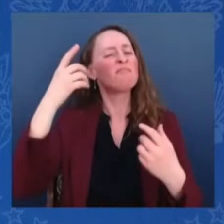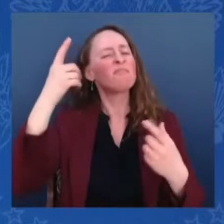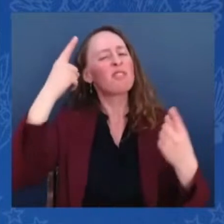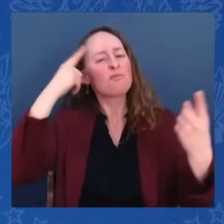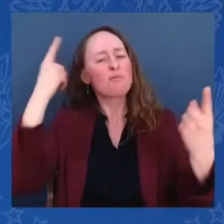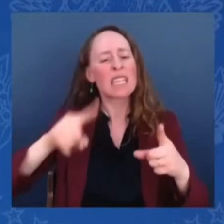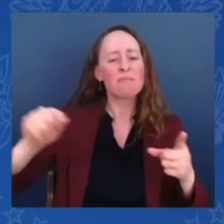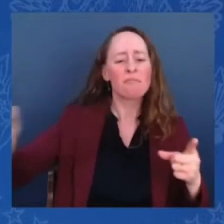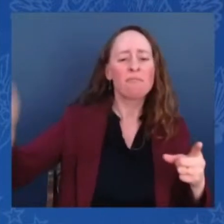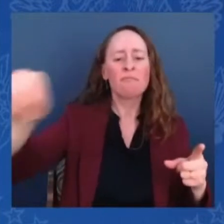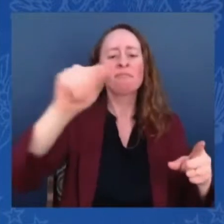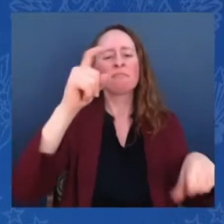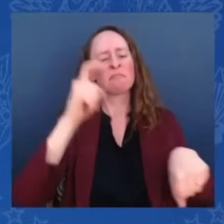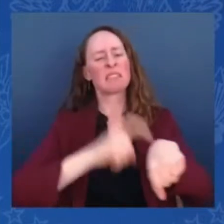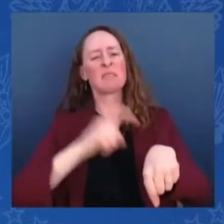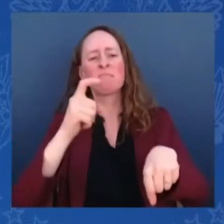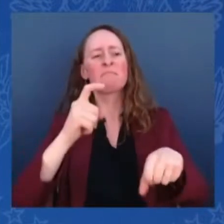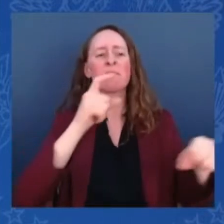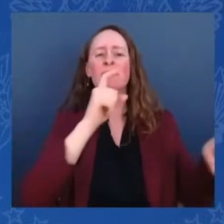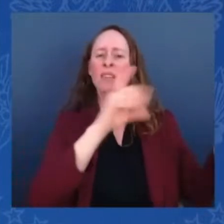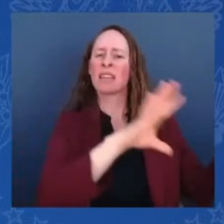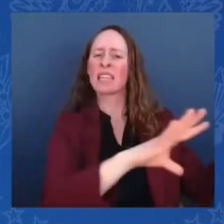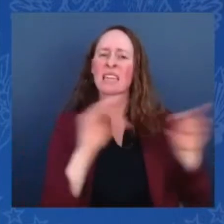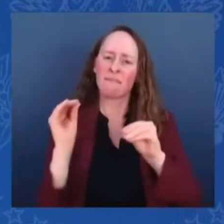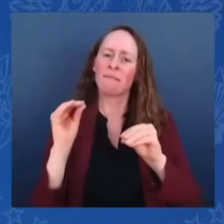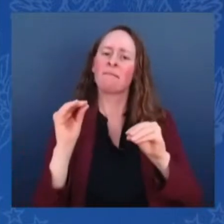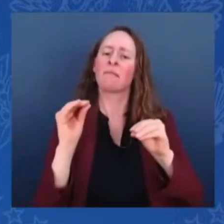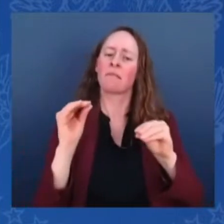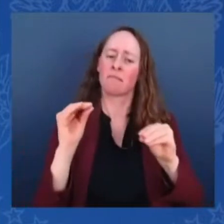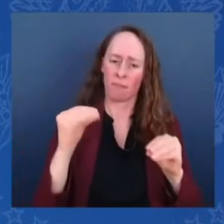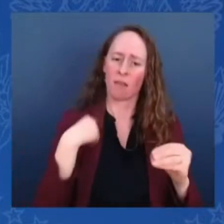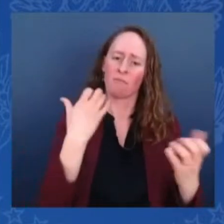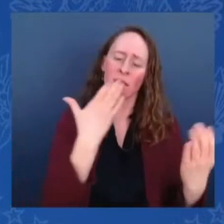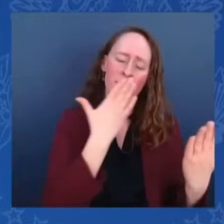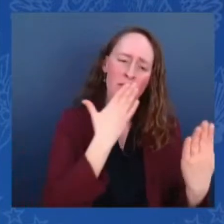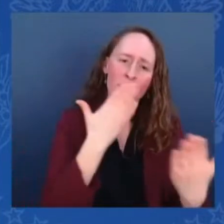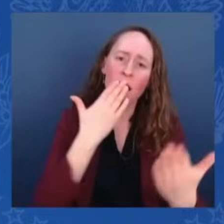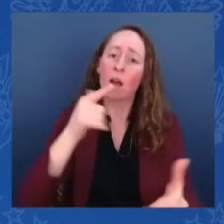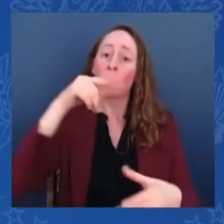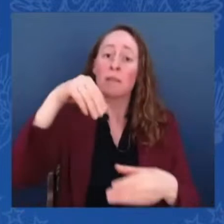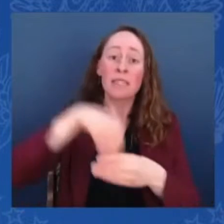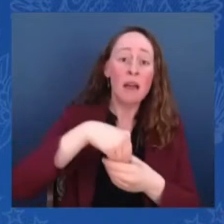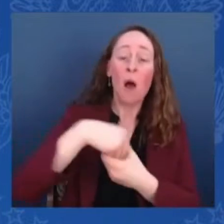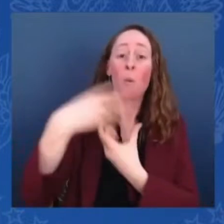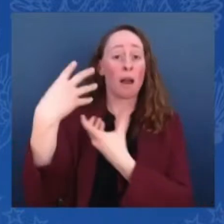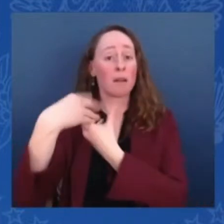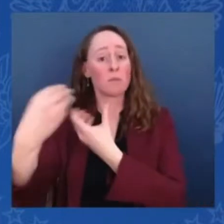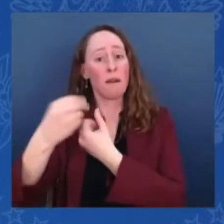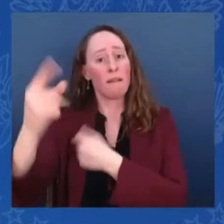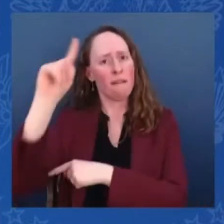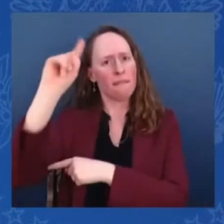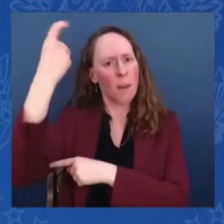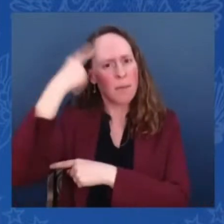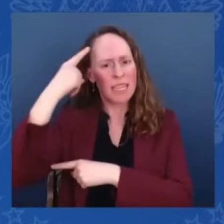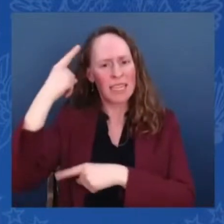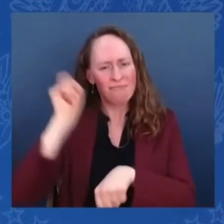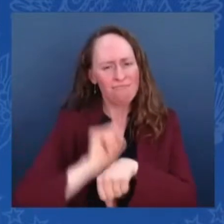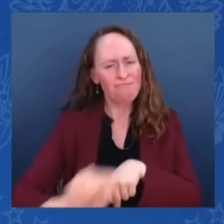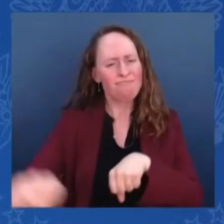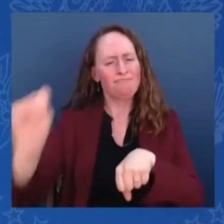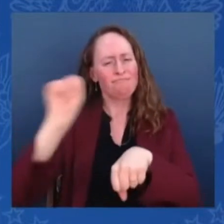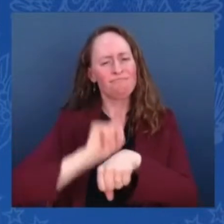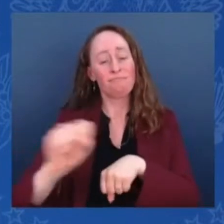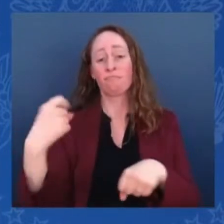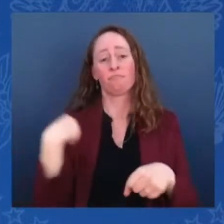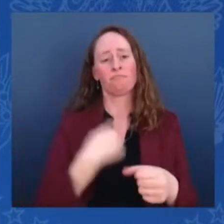also thank those inside and outside of government who have done so much to help thousands of Afghan families resettle in the United